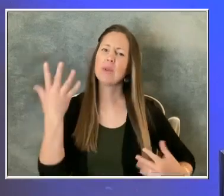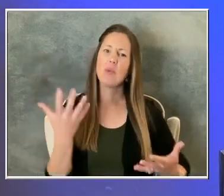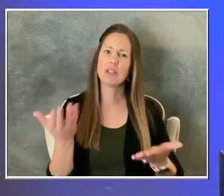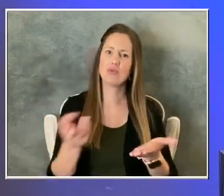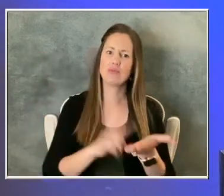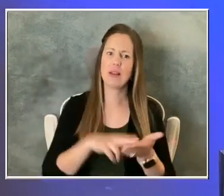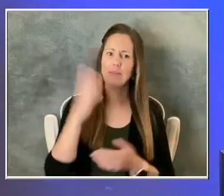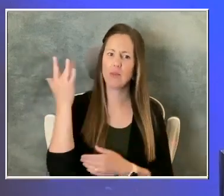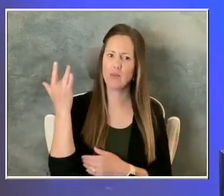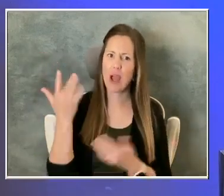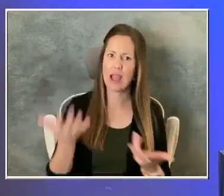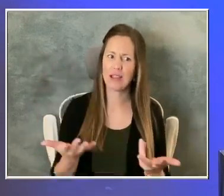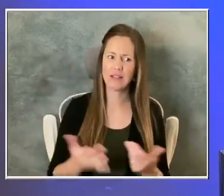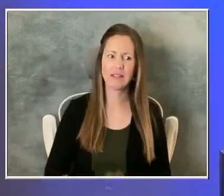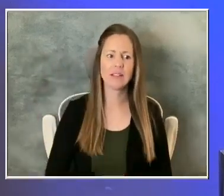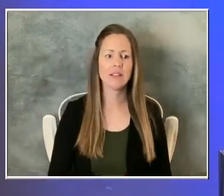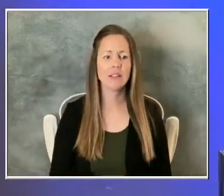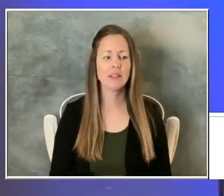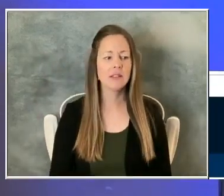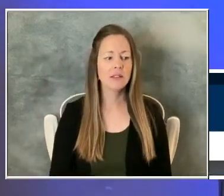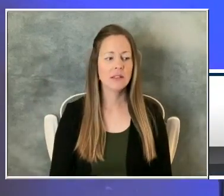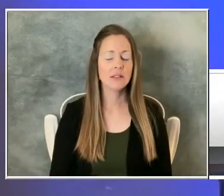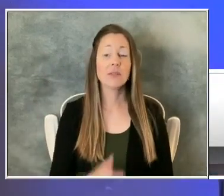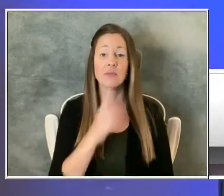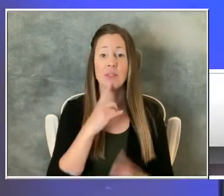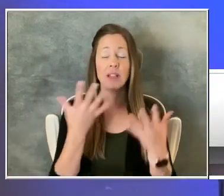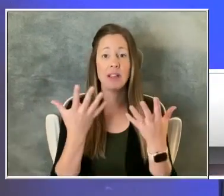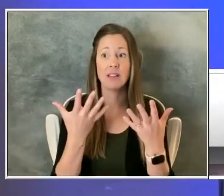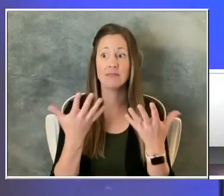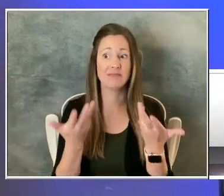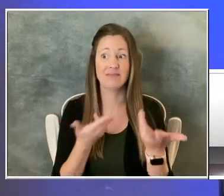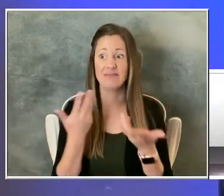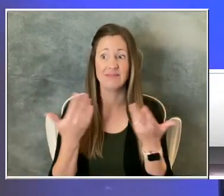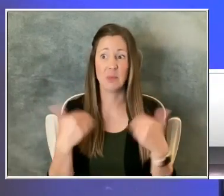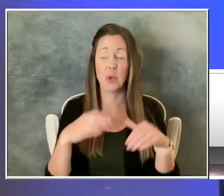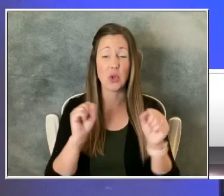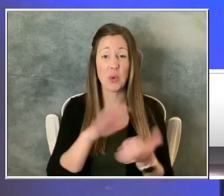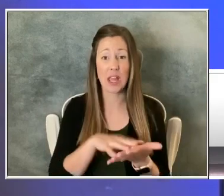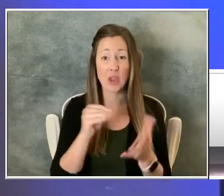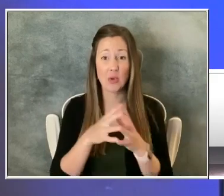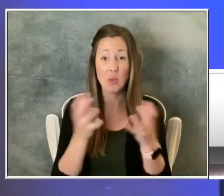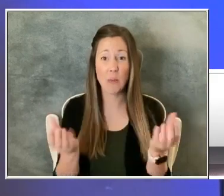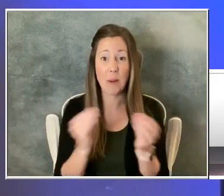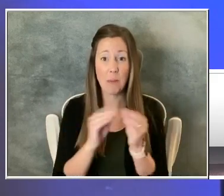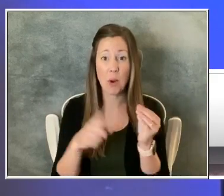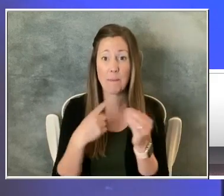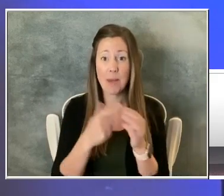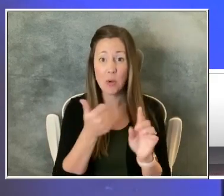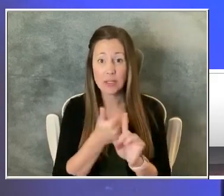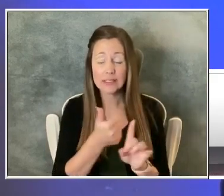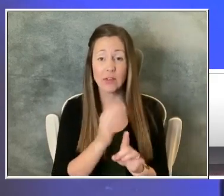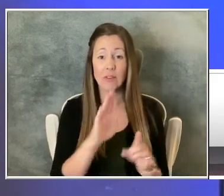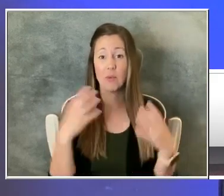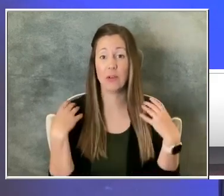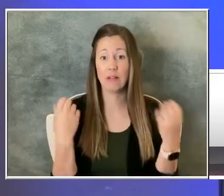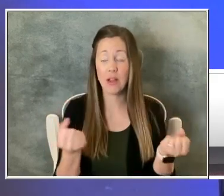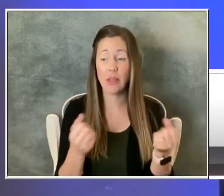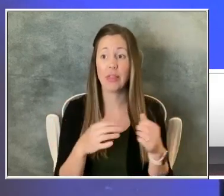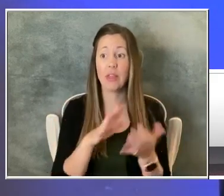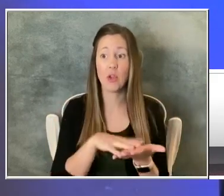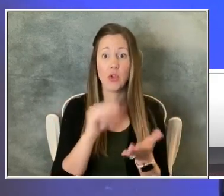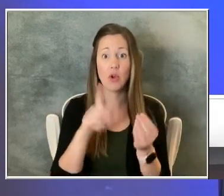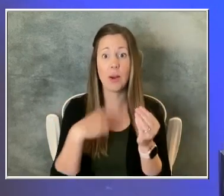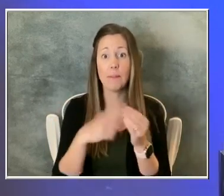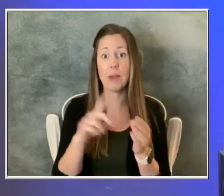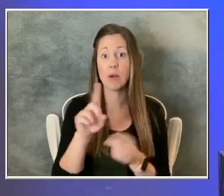it's because you can learn a whole lot more about yourself and about your health. And certainly you'll learn about DNA and genetic traits,